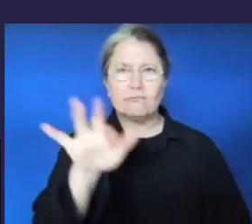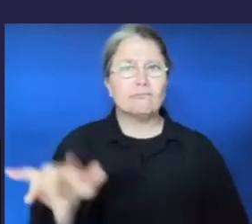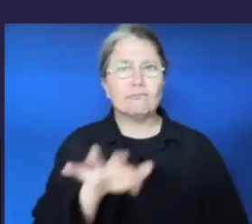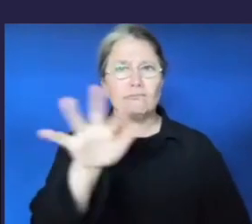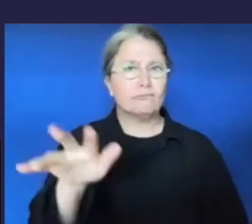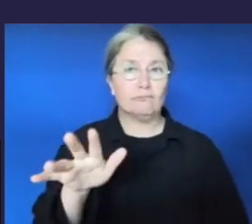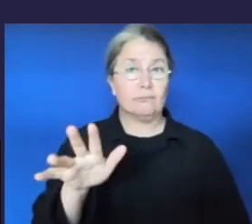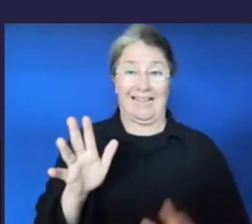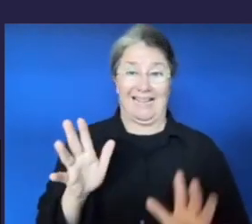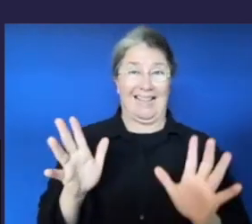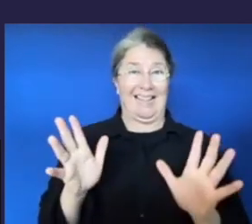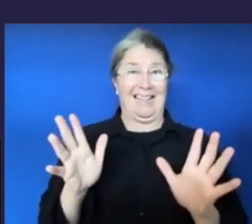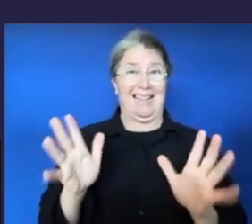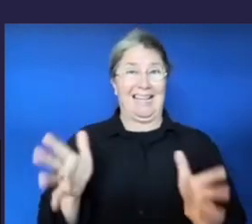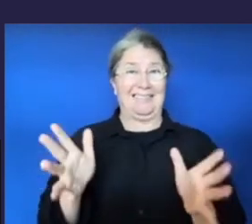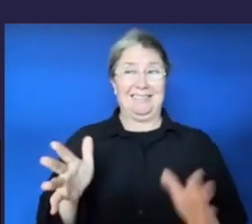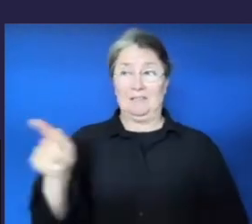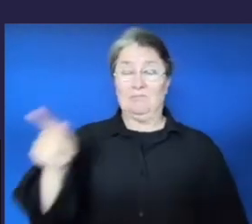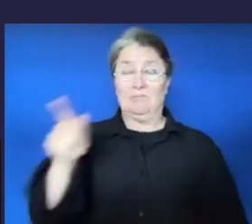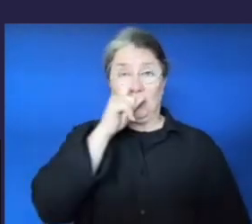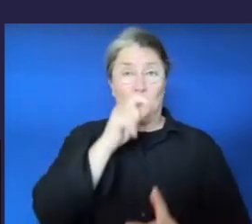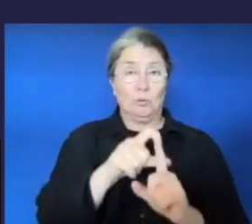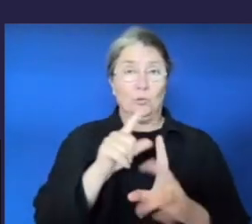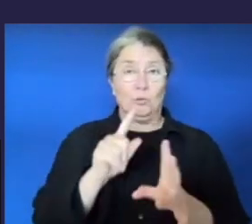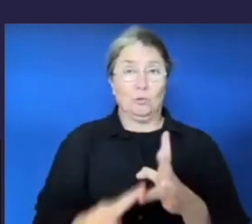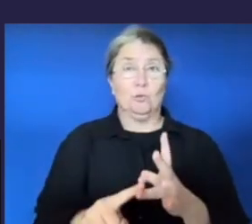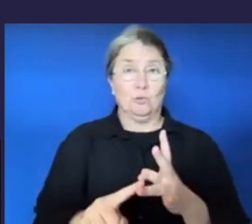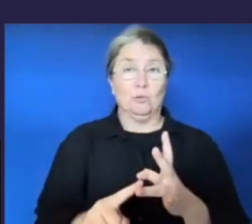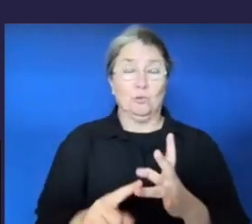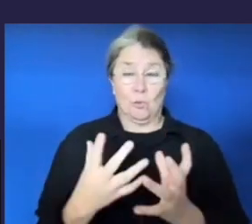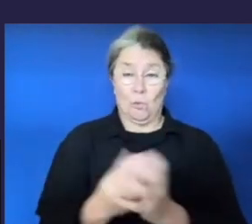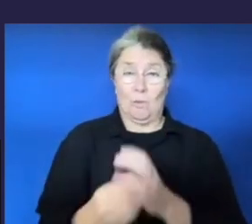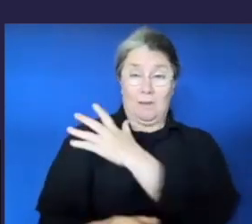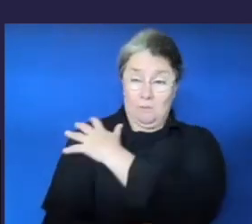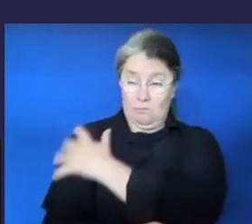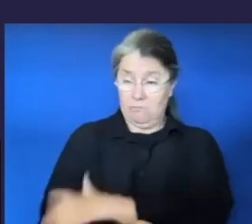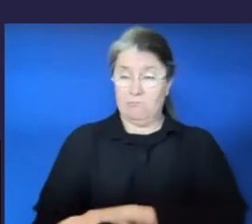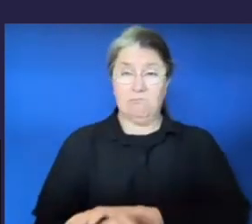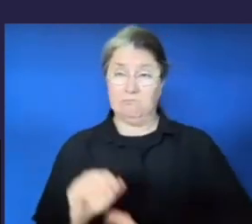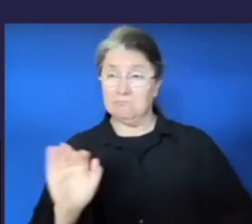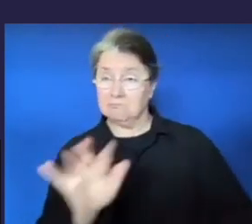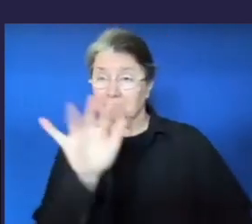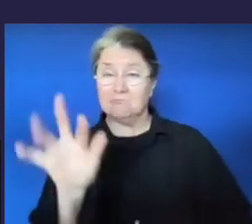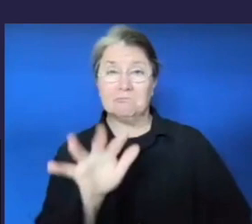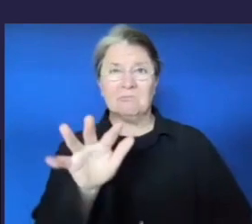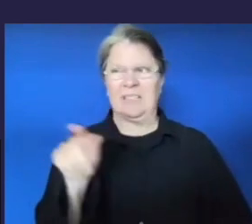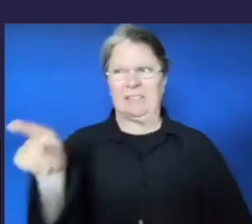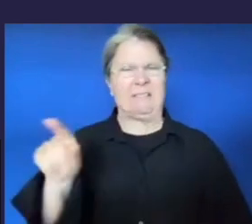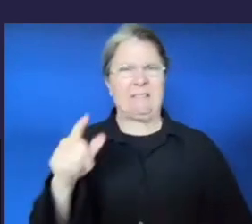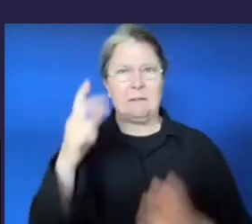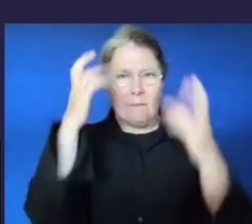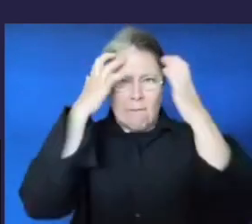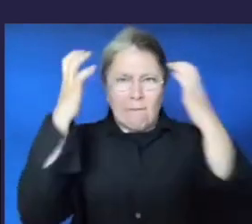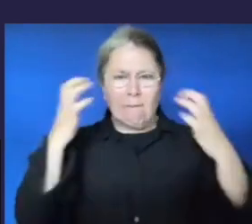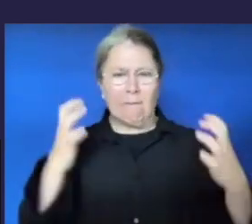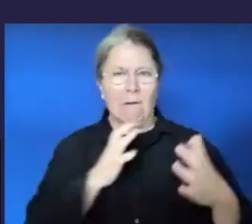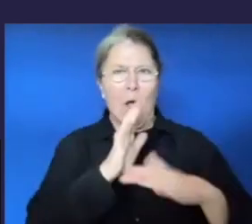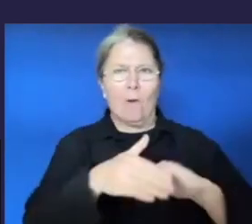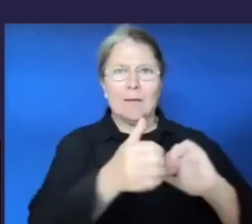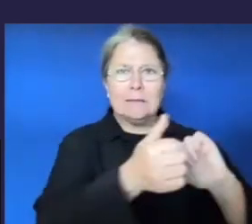really about all he could predictably do with that movement. He had a lot of interest in sports and